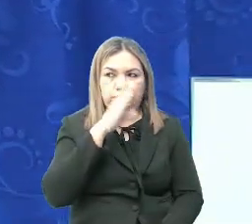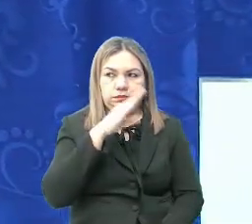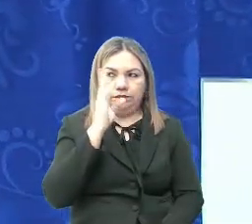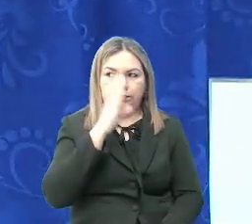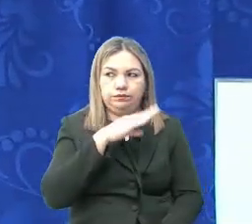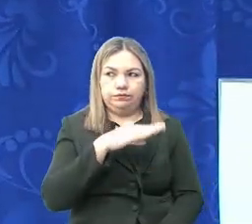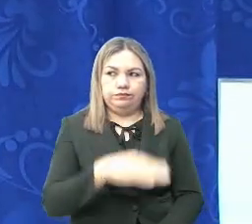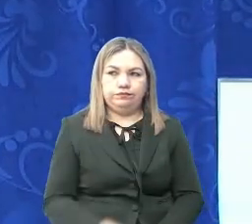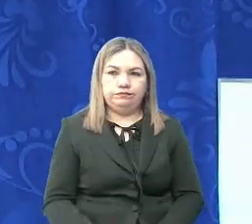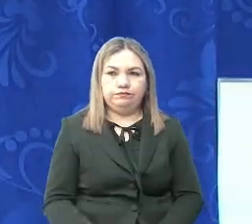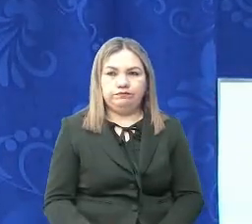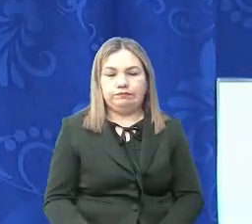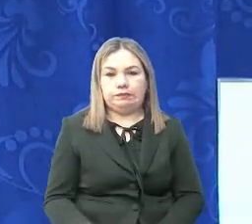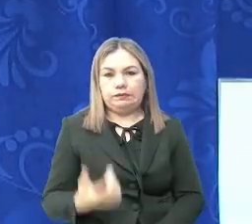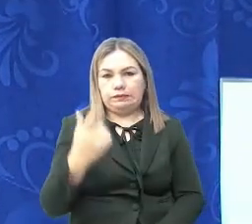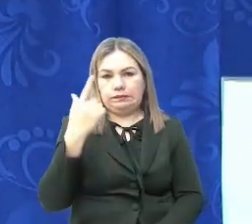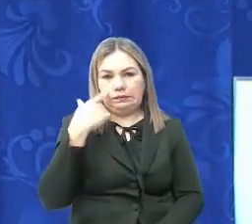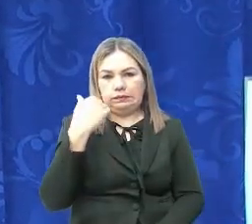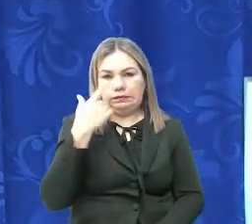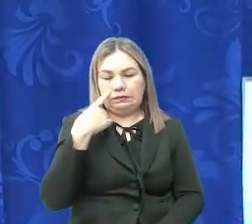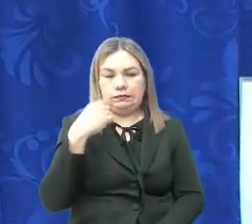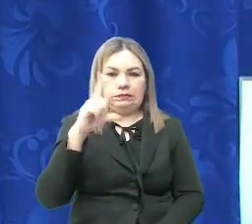It stinks. I imagine it.